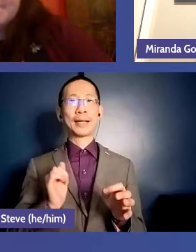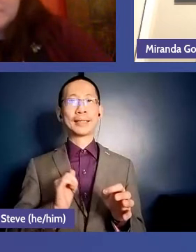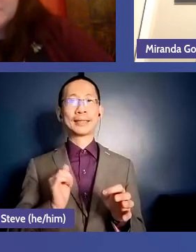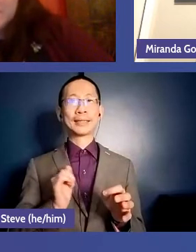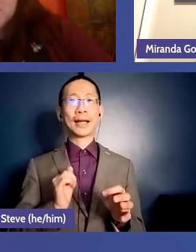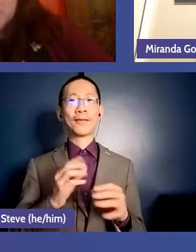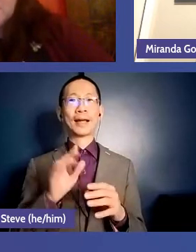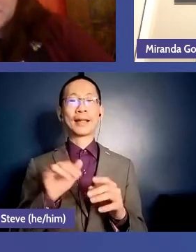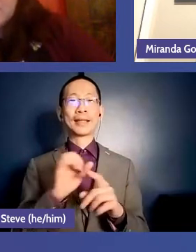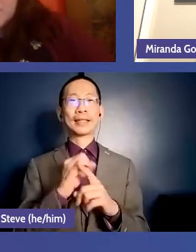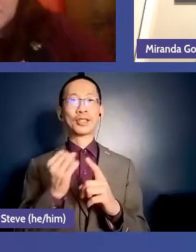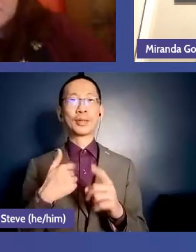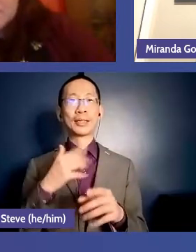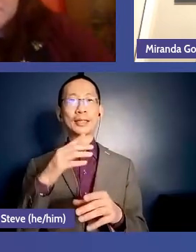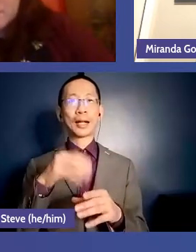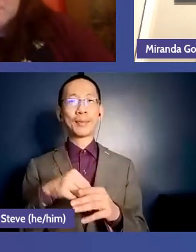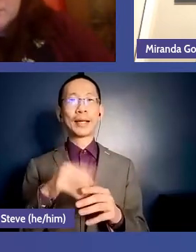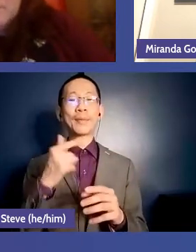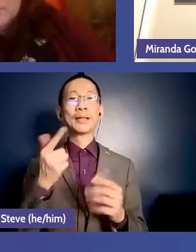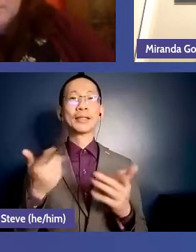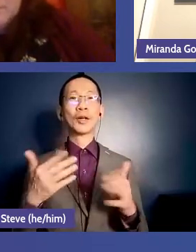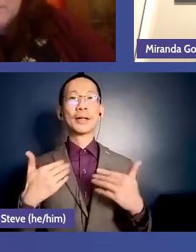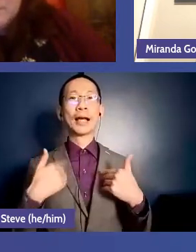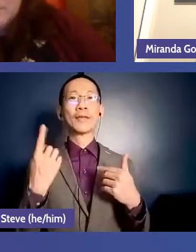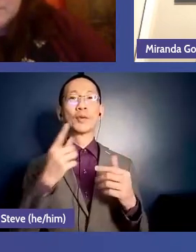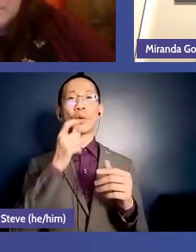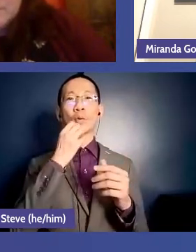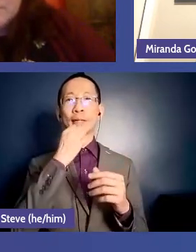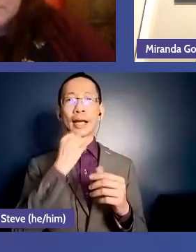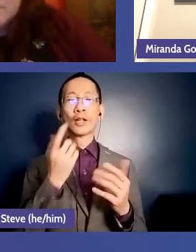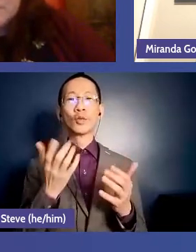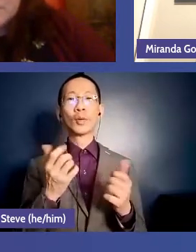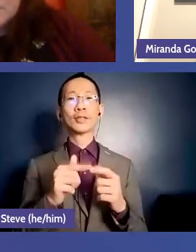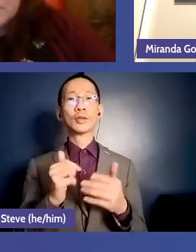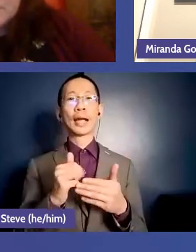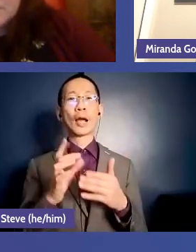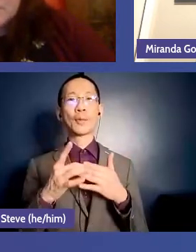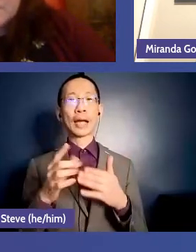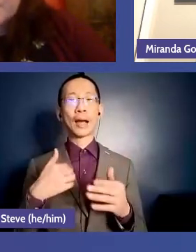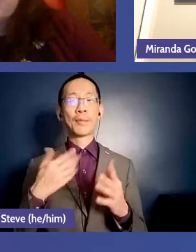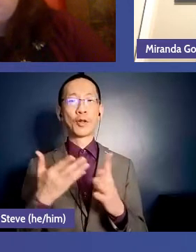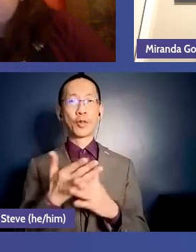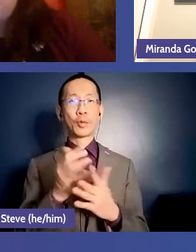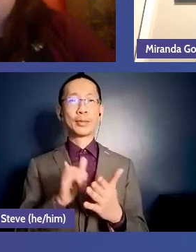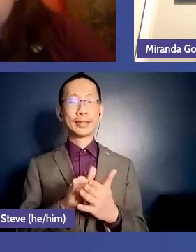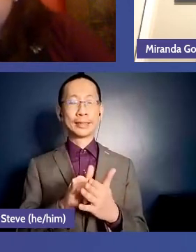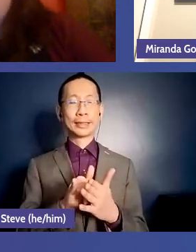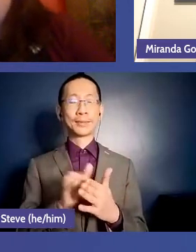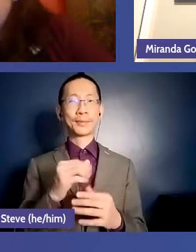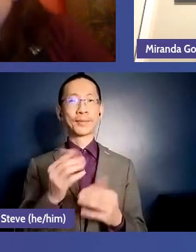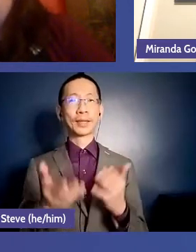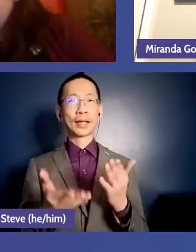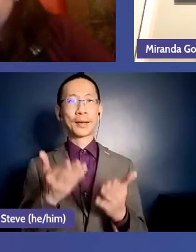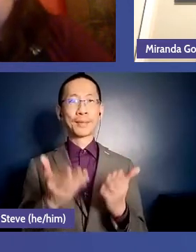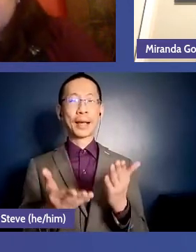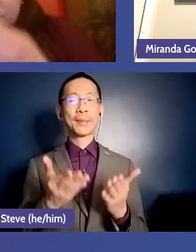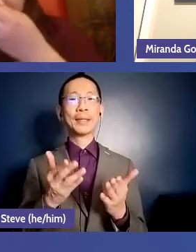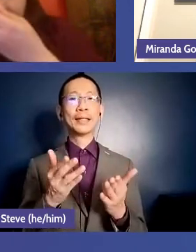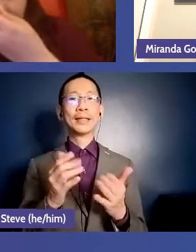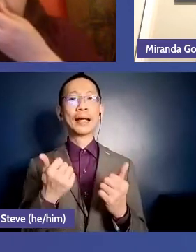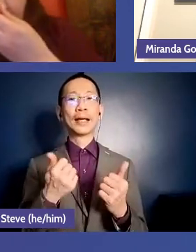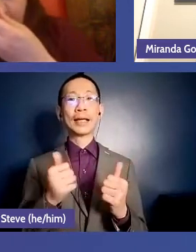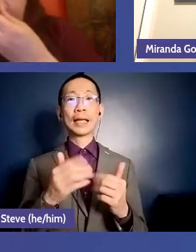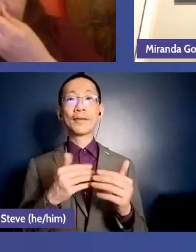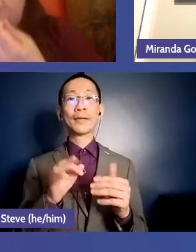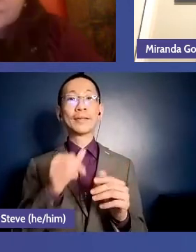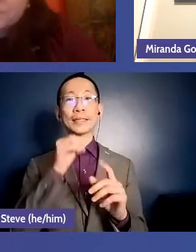I'm in, because there's somebody else who cares and who wants to help guide me through this. And it may be, even if it's not unique to them, it's unique